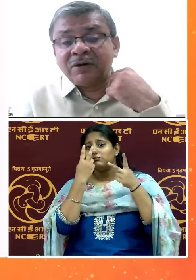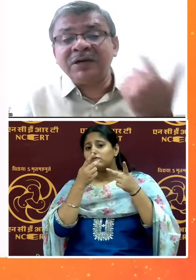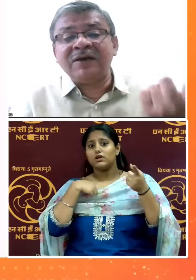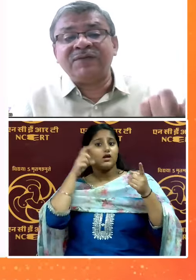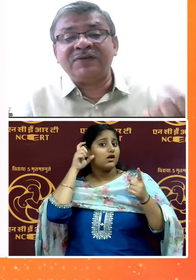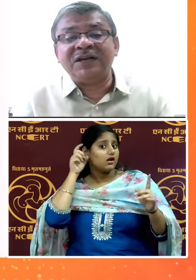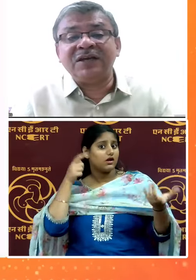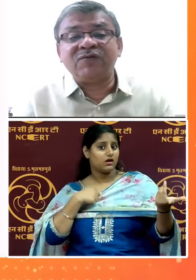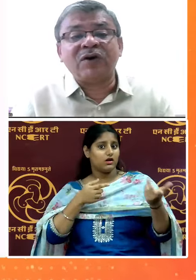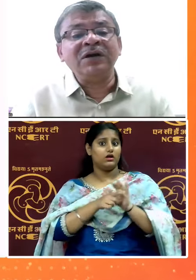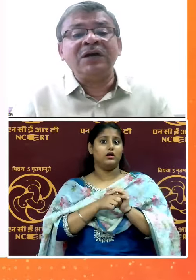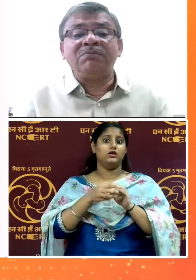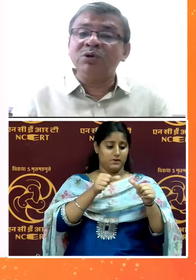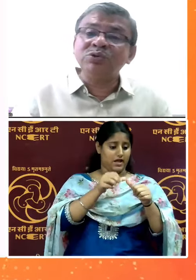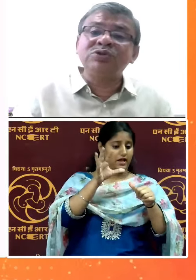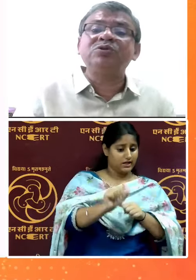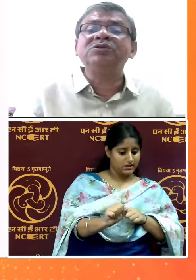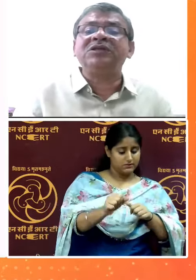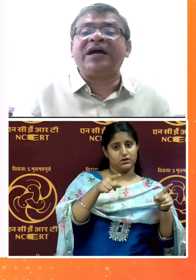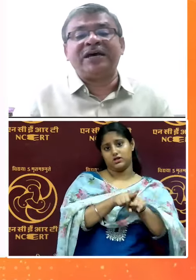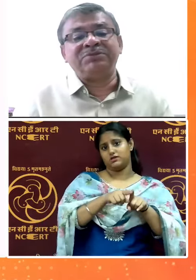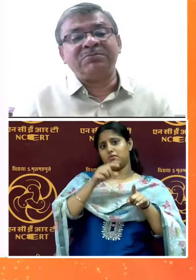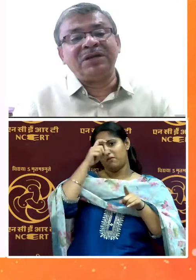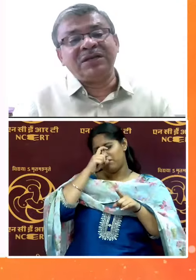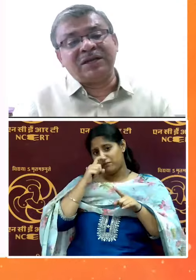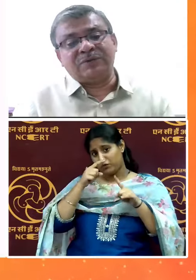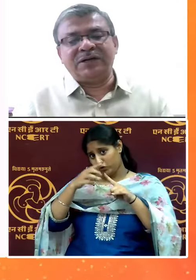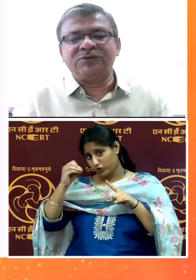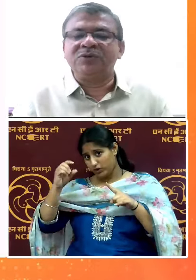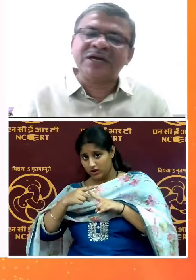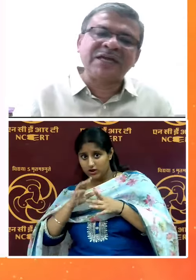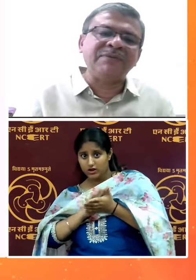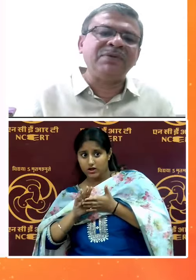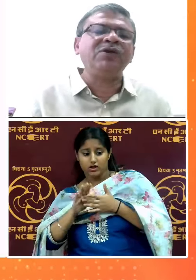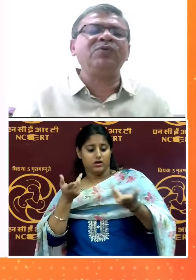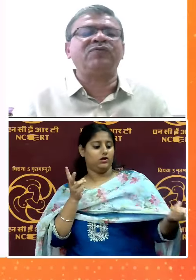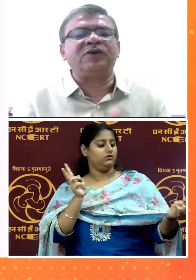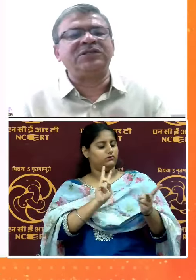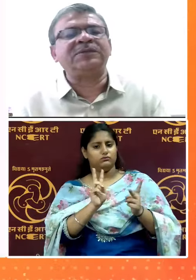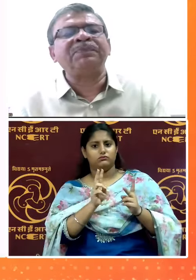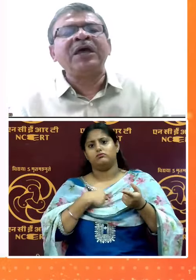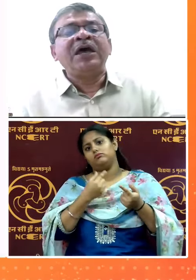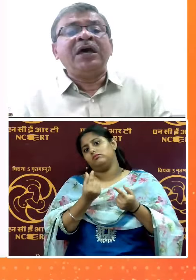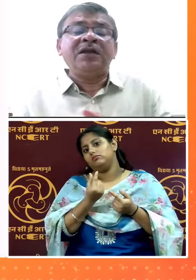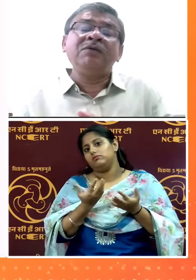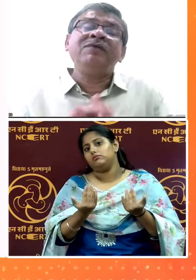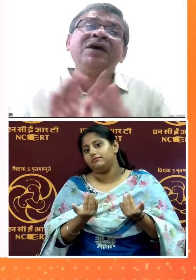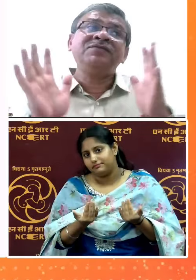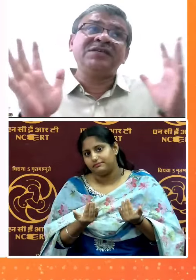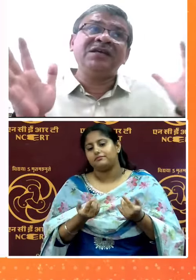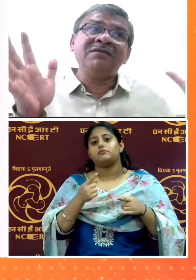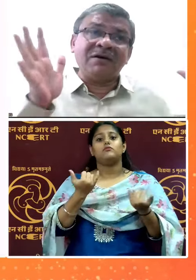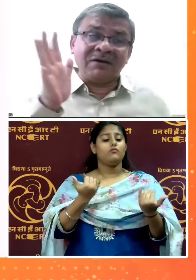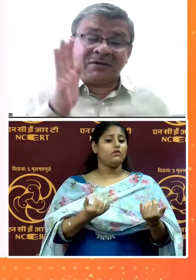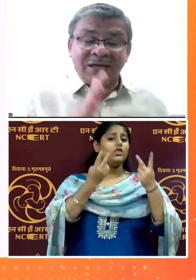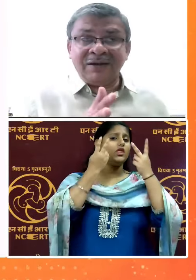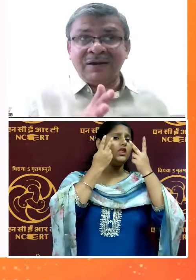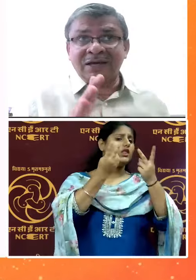have got a facility for Bluetooth adaptability nowadays. So that can be used for this. Now we have